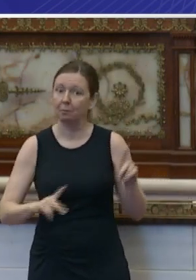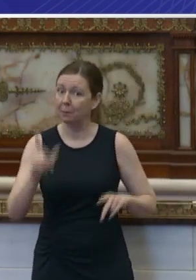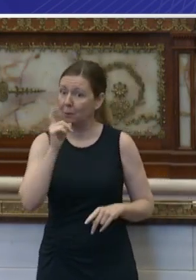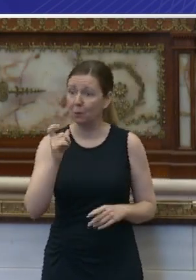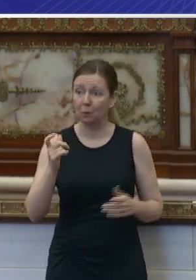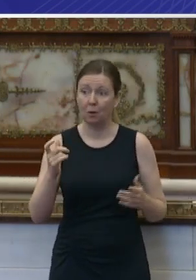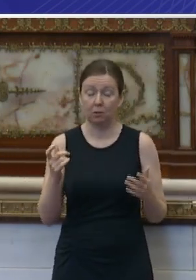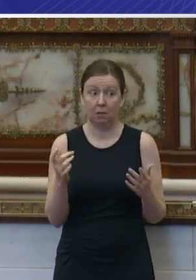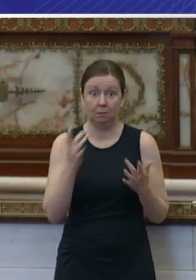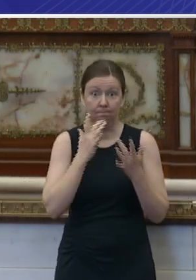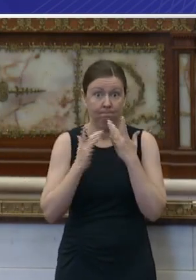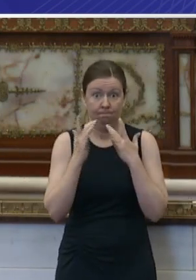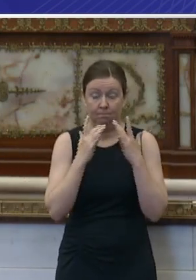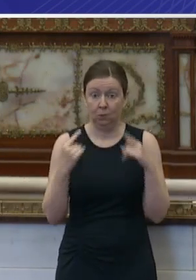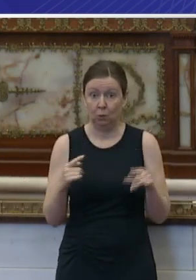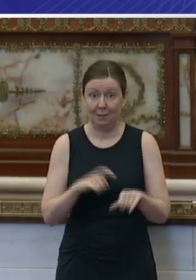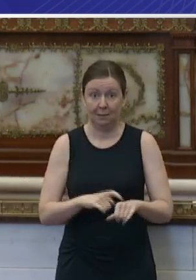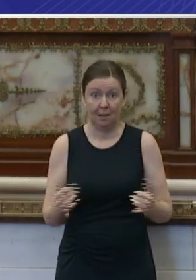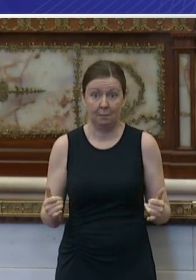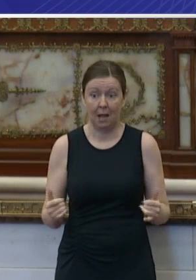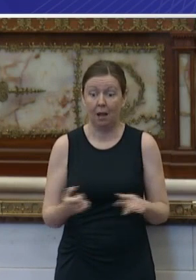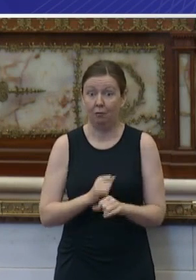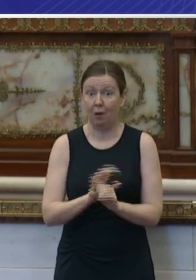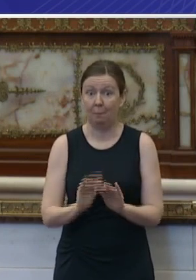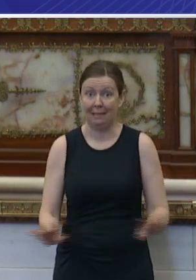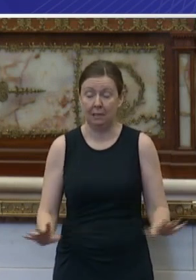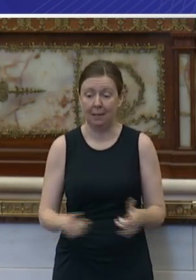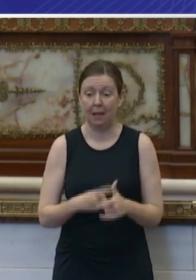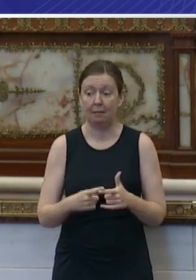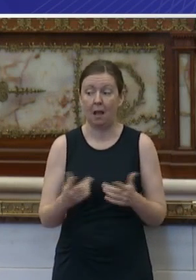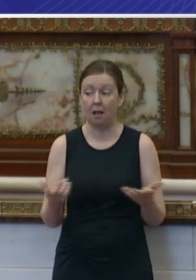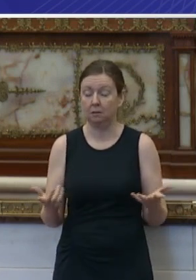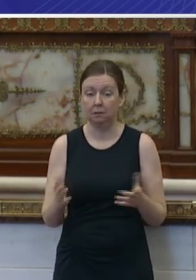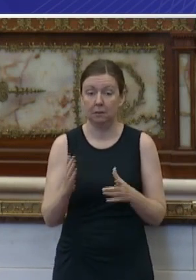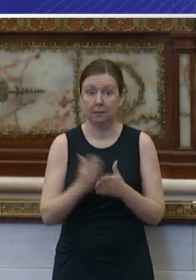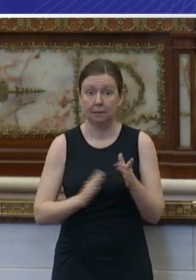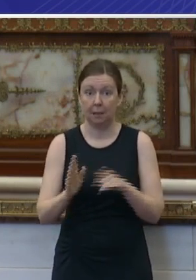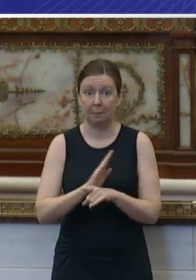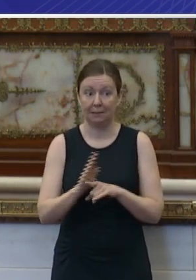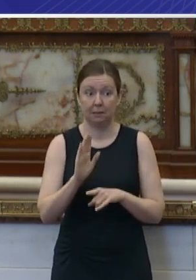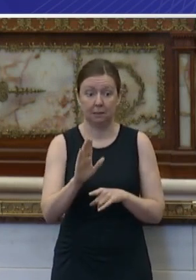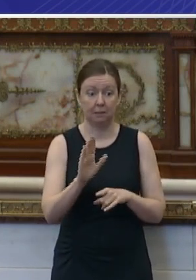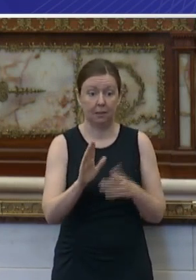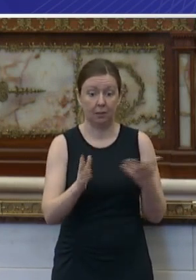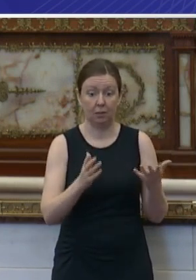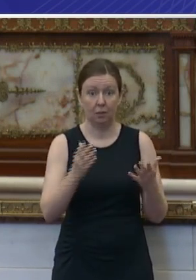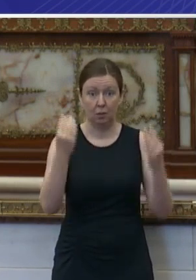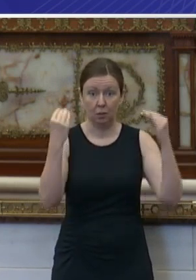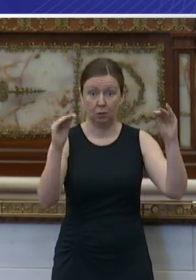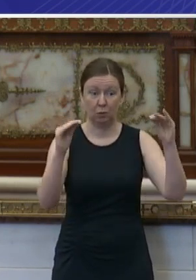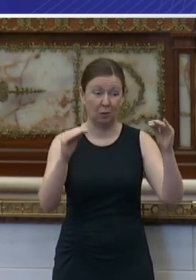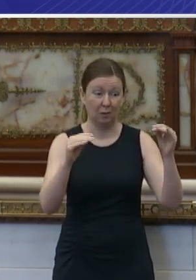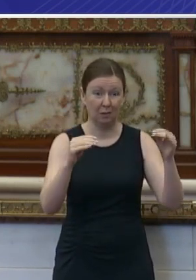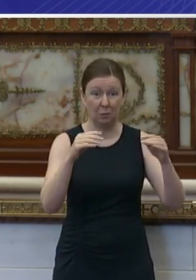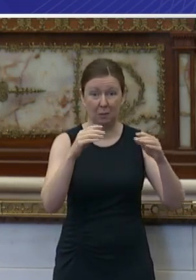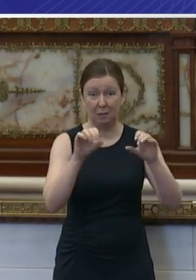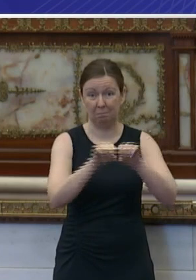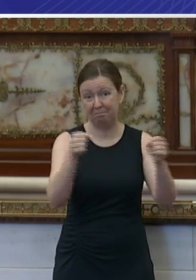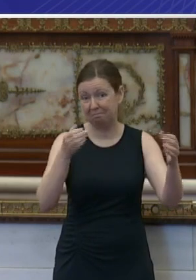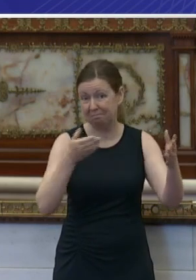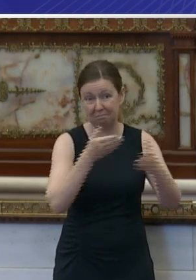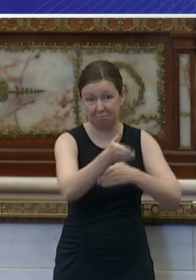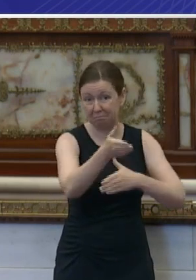are holding on during this time from the pandemic, and then we have businesses whose storefronts were looted and crashed